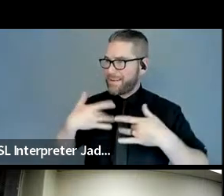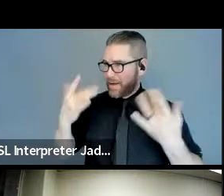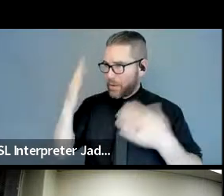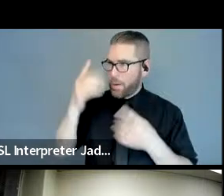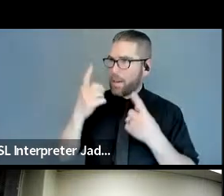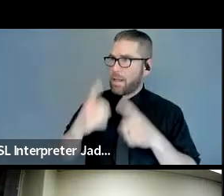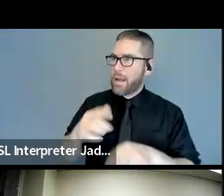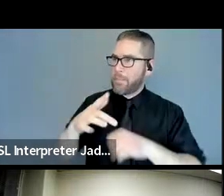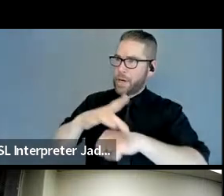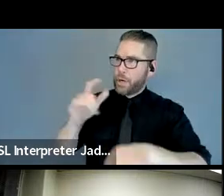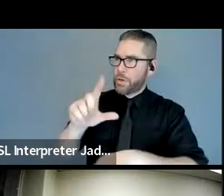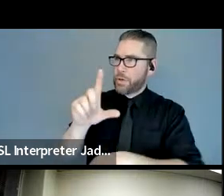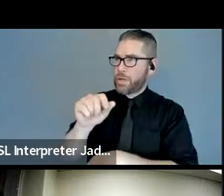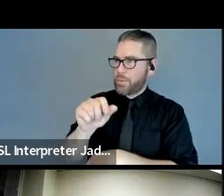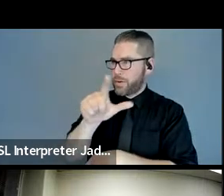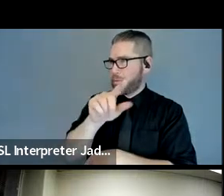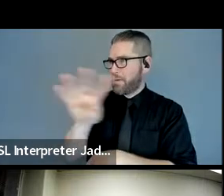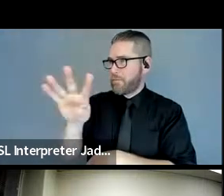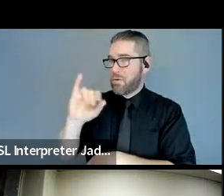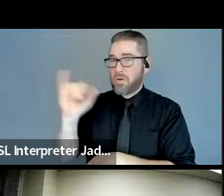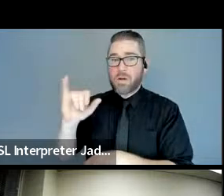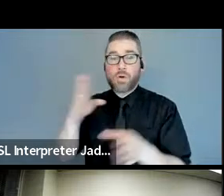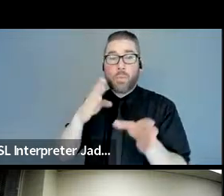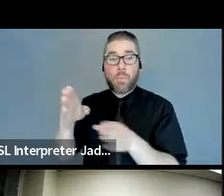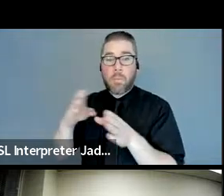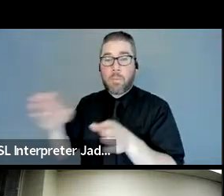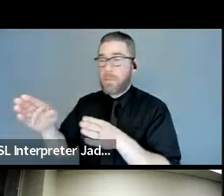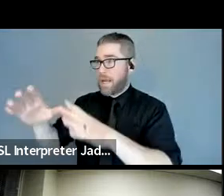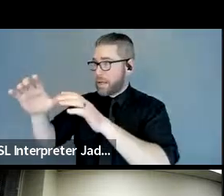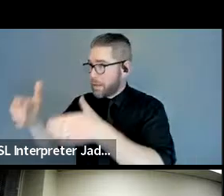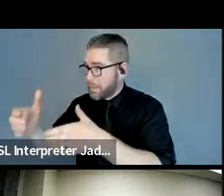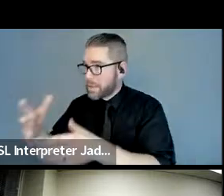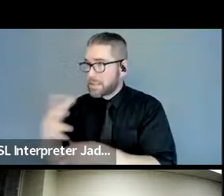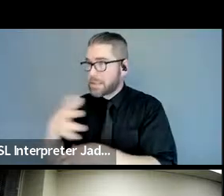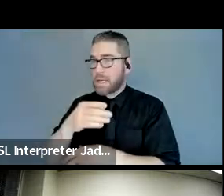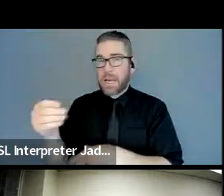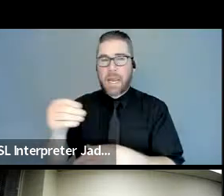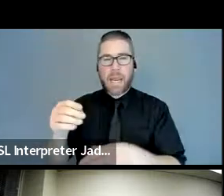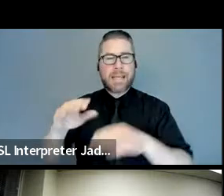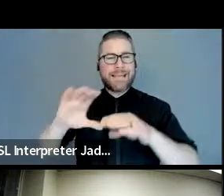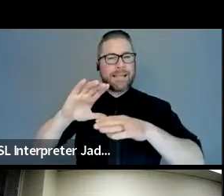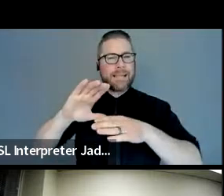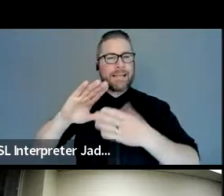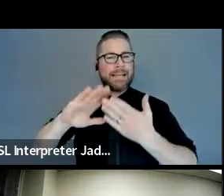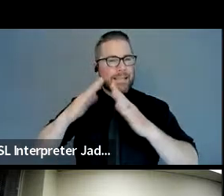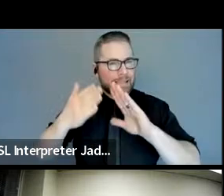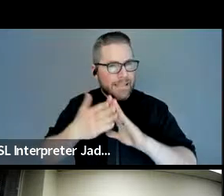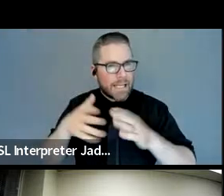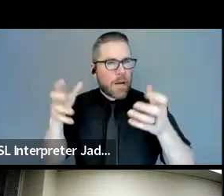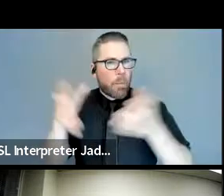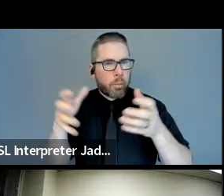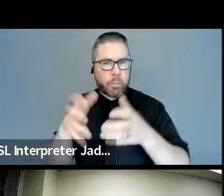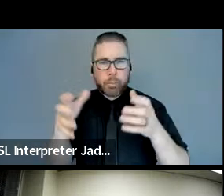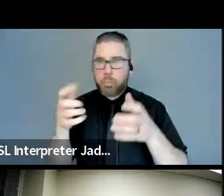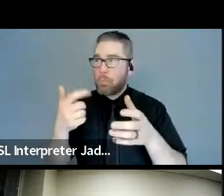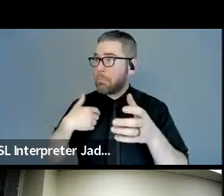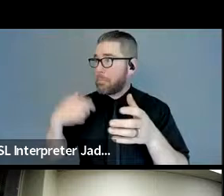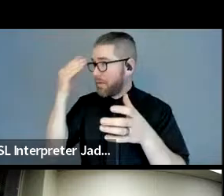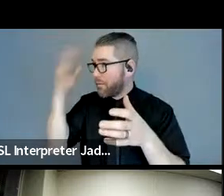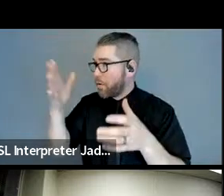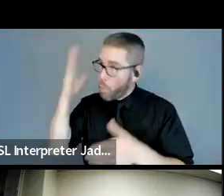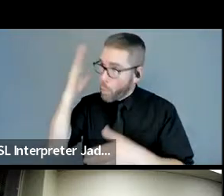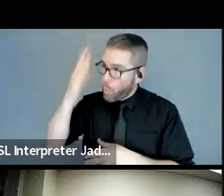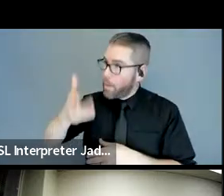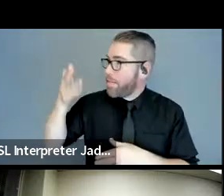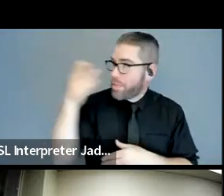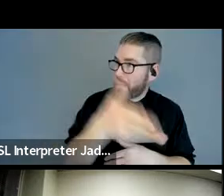commission meetings and city council meetings in all the various cities here, because people do not have the right data on what's available